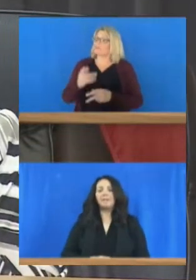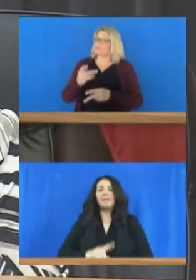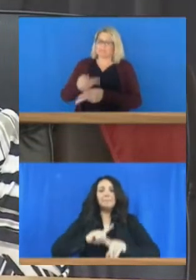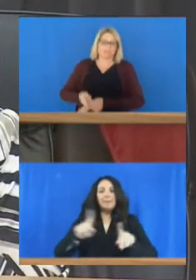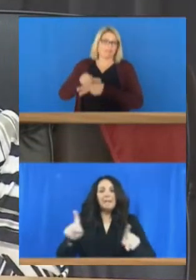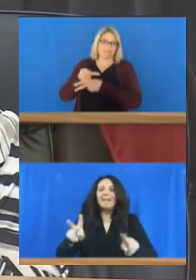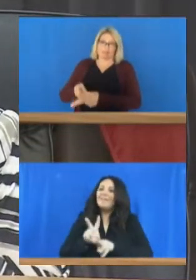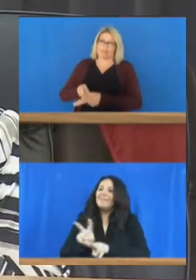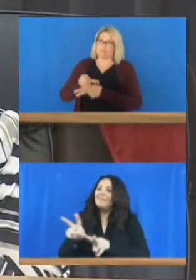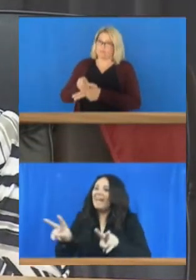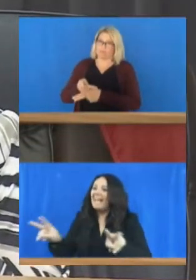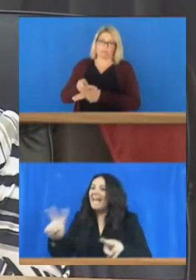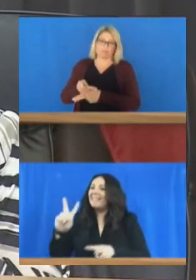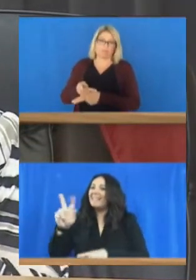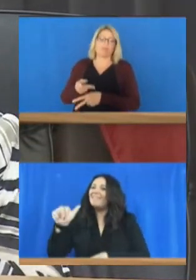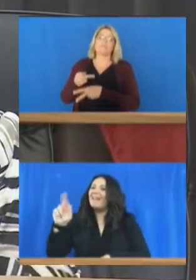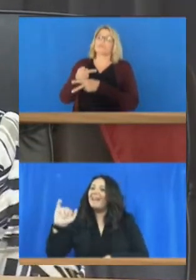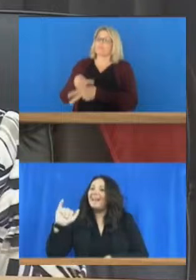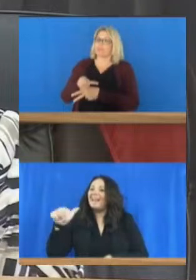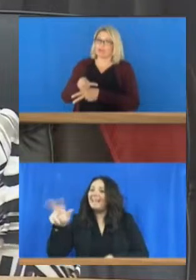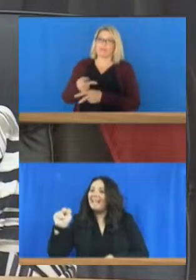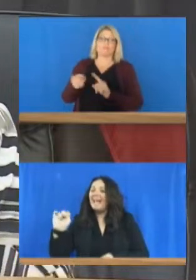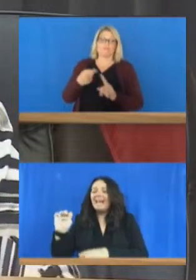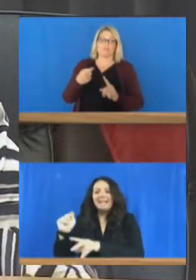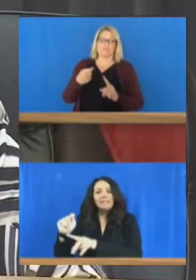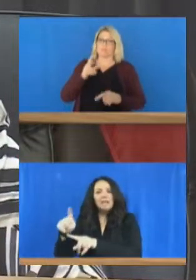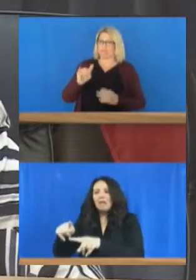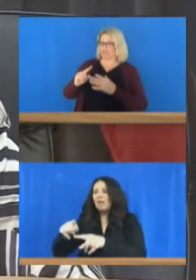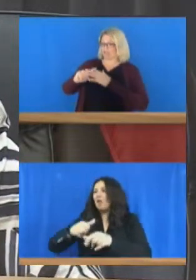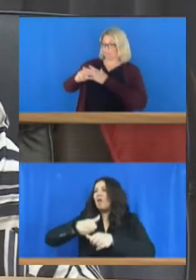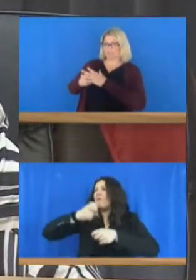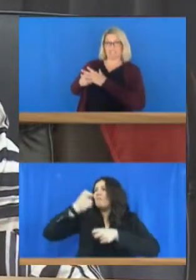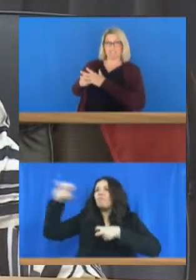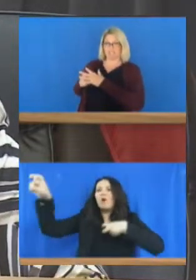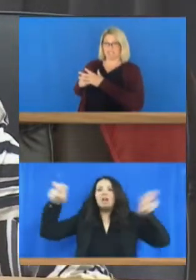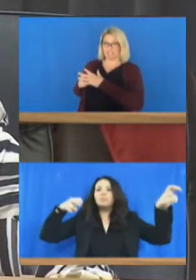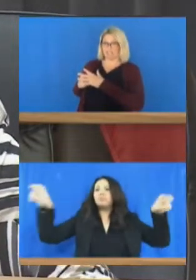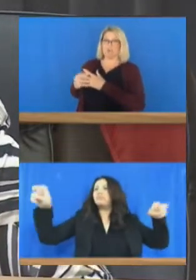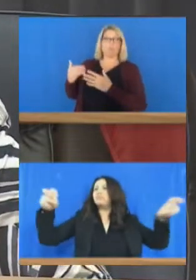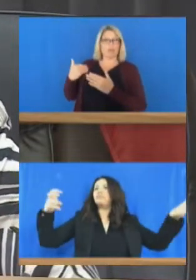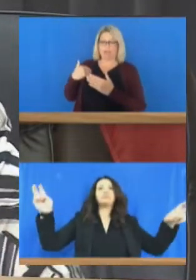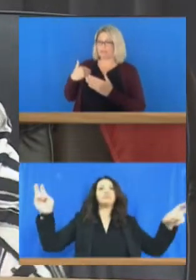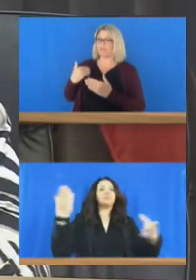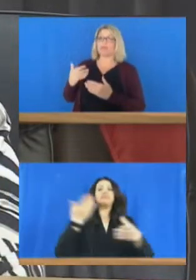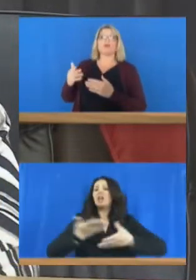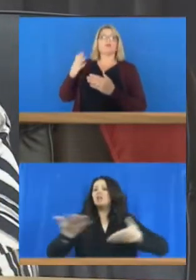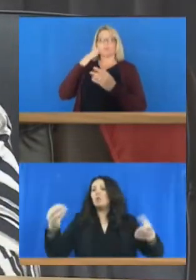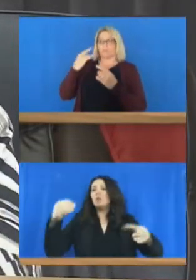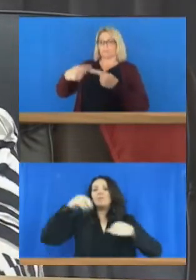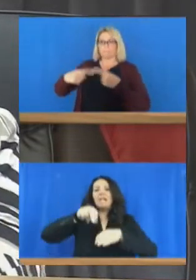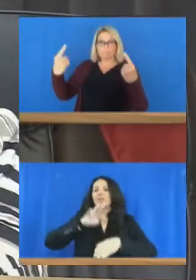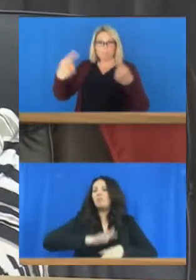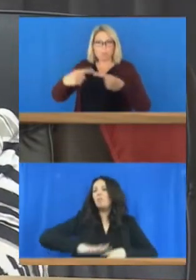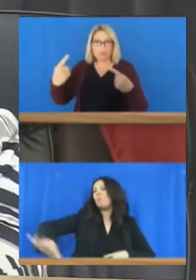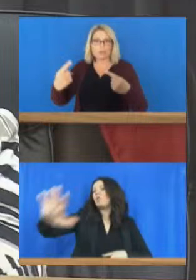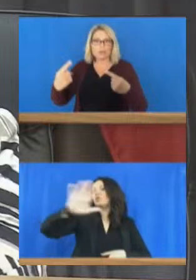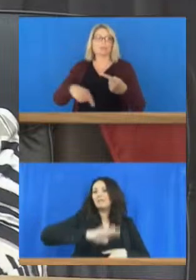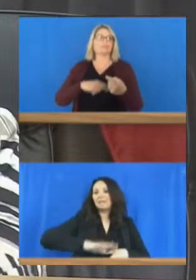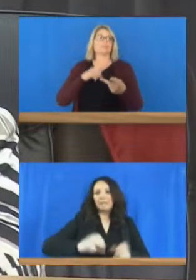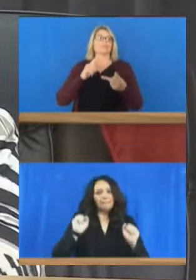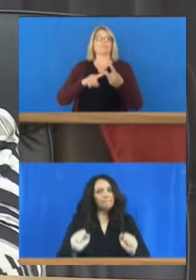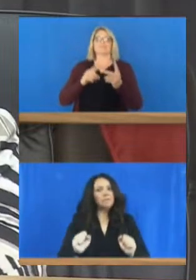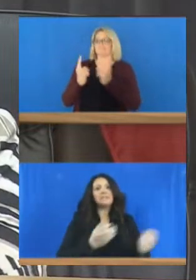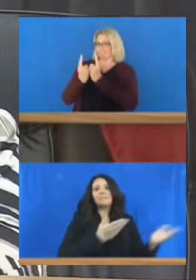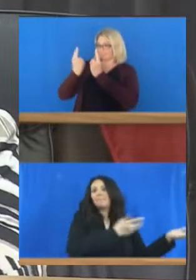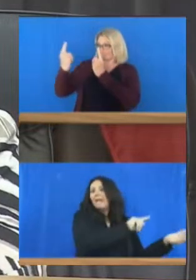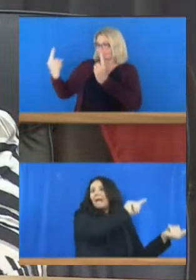now is very, very important with these variants. So right now there are 11 New Brunswickers in the hospital, including 3 in an